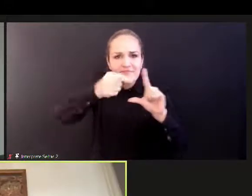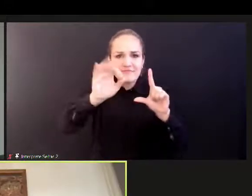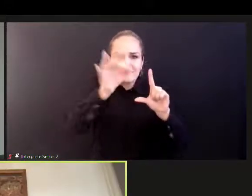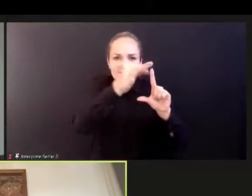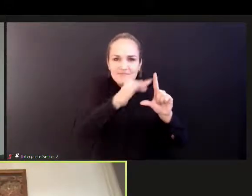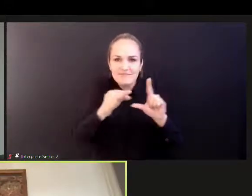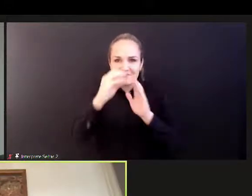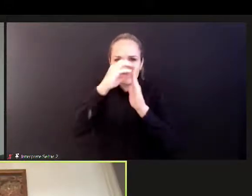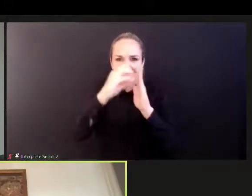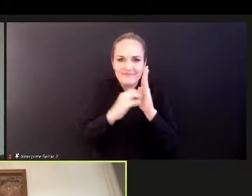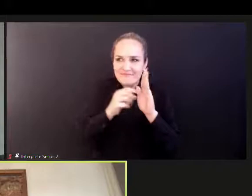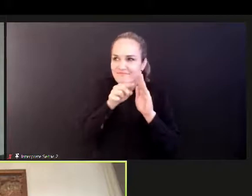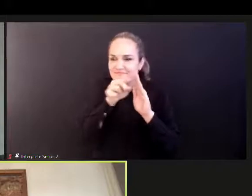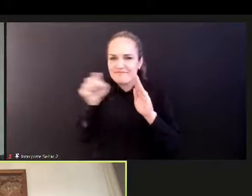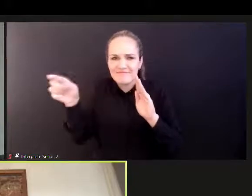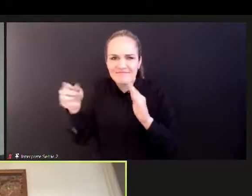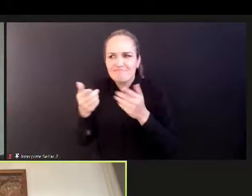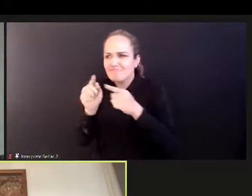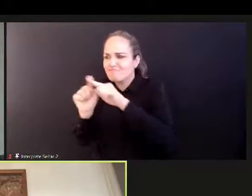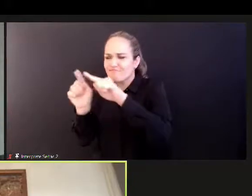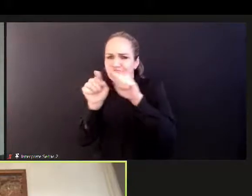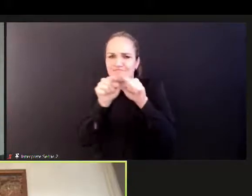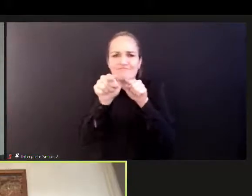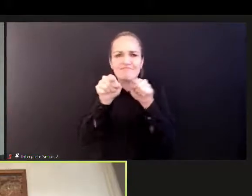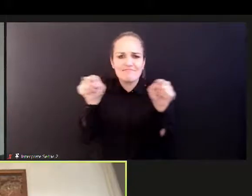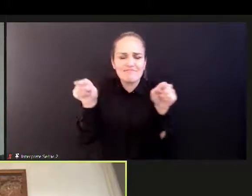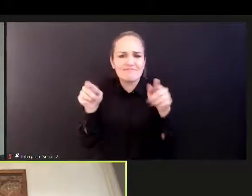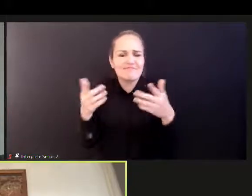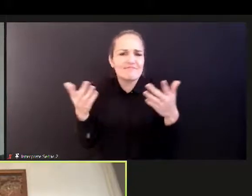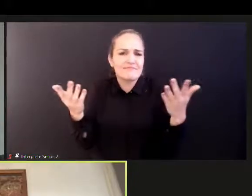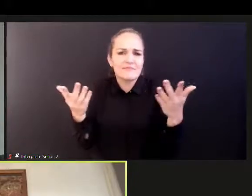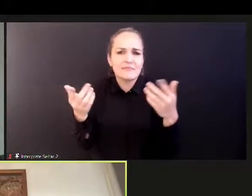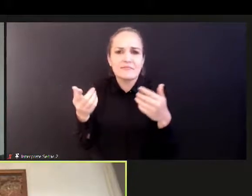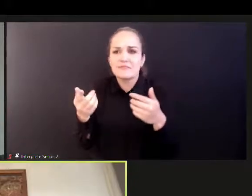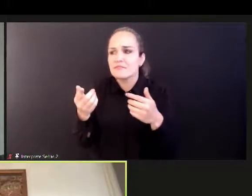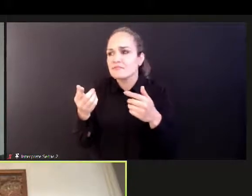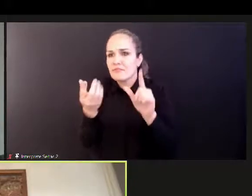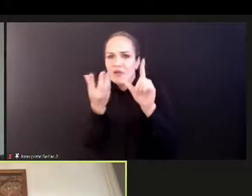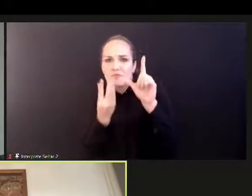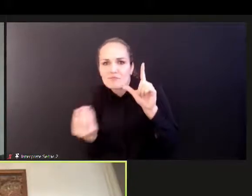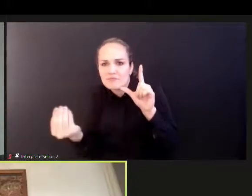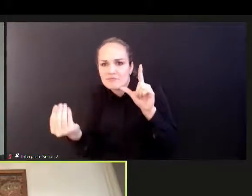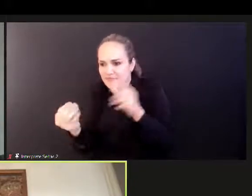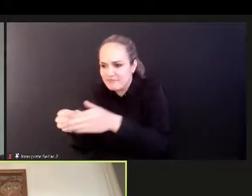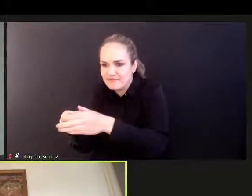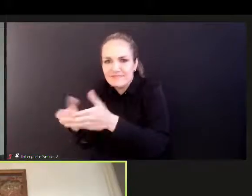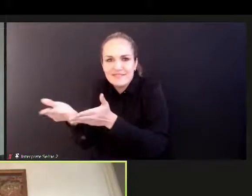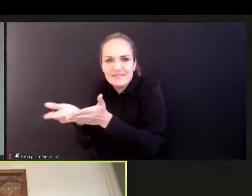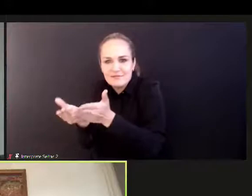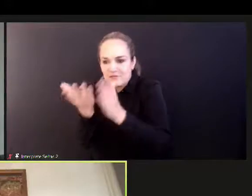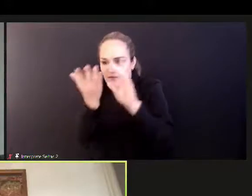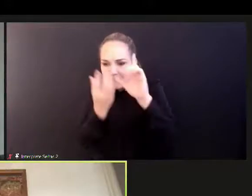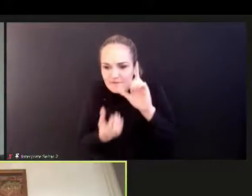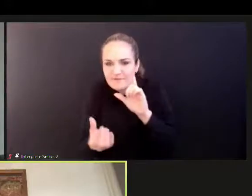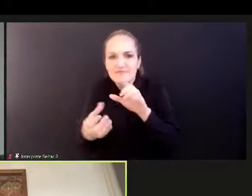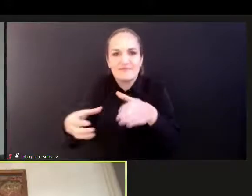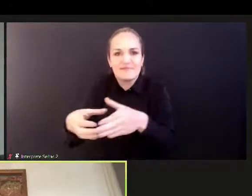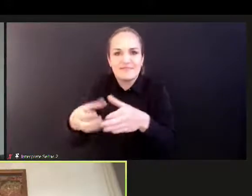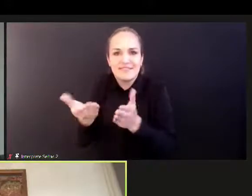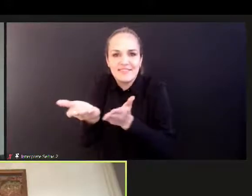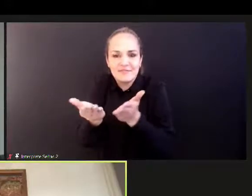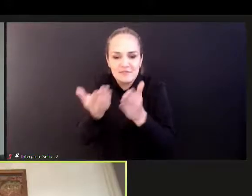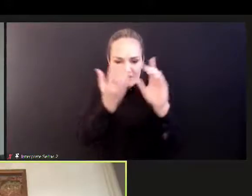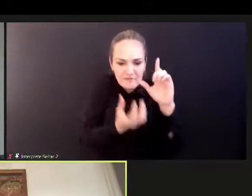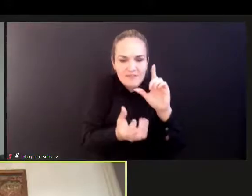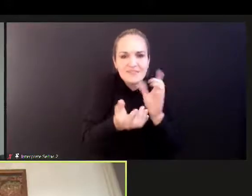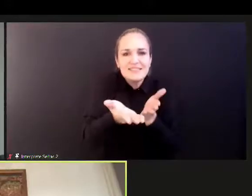subsectors, healthcare, agriculture, education, and government services. But what does that mean in terms of trade policy and trade